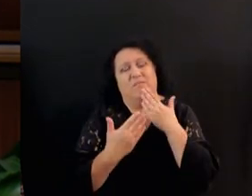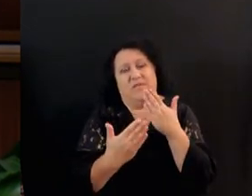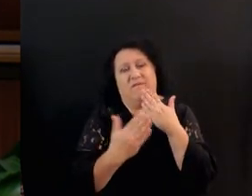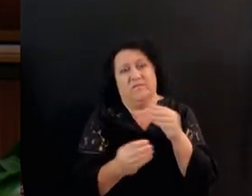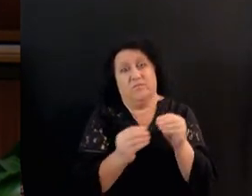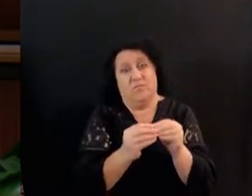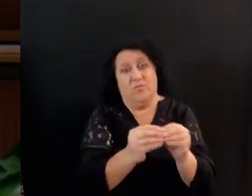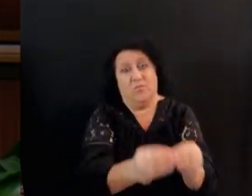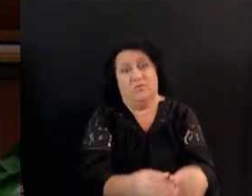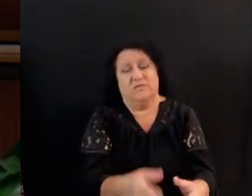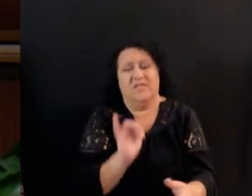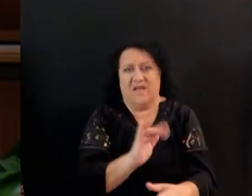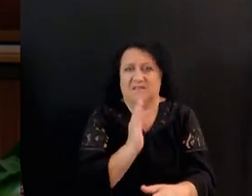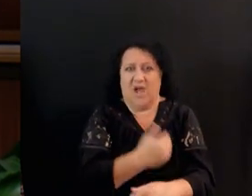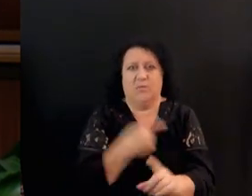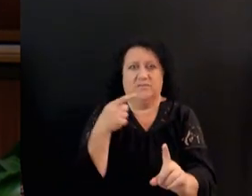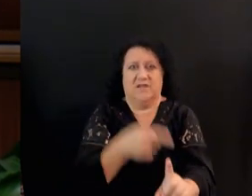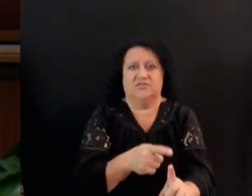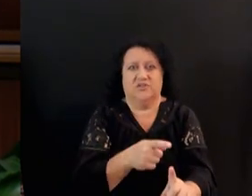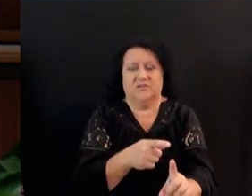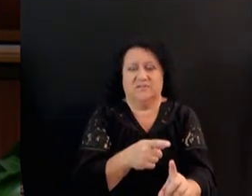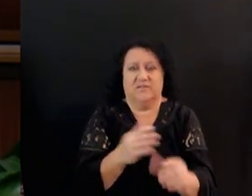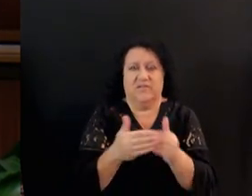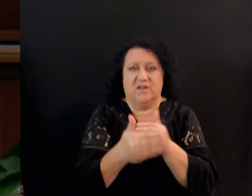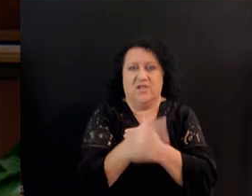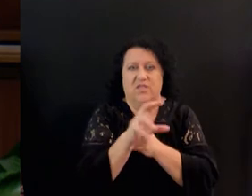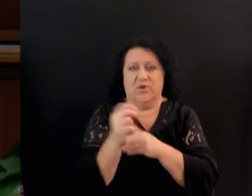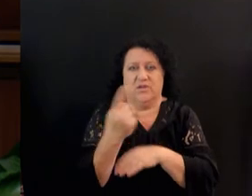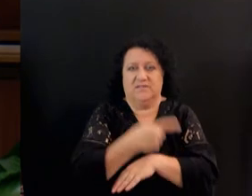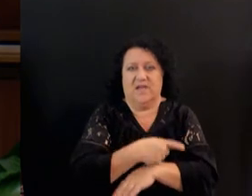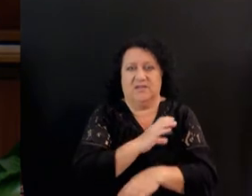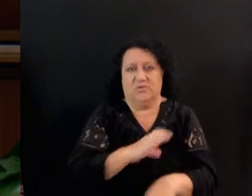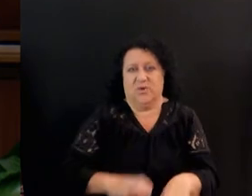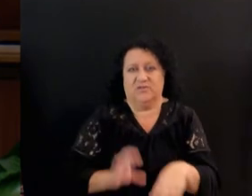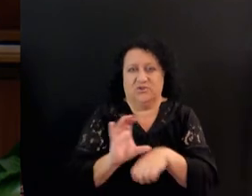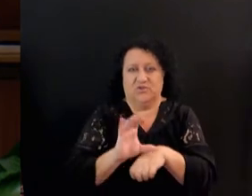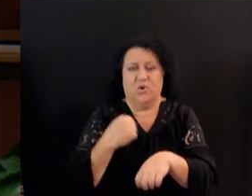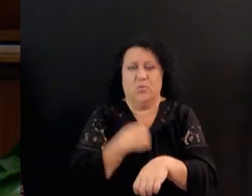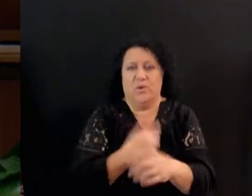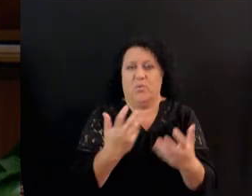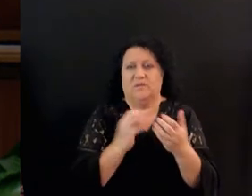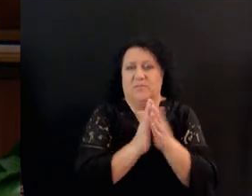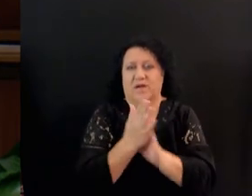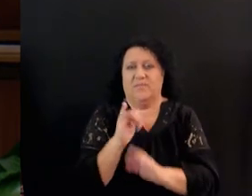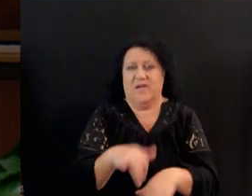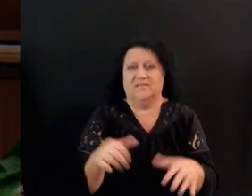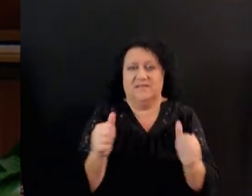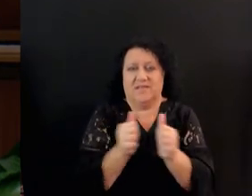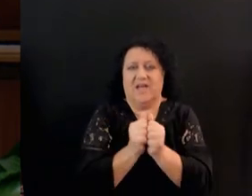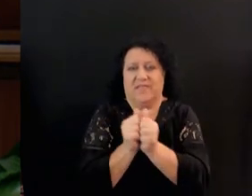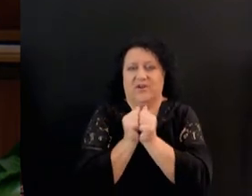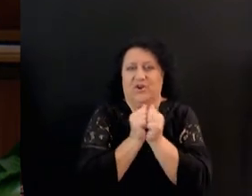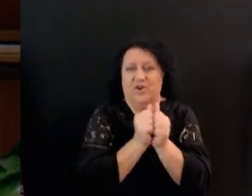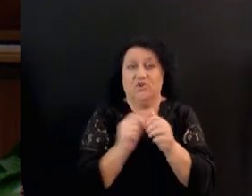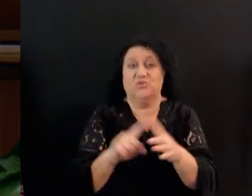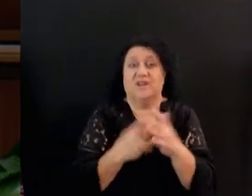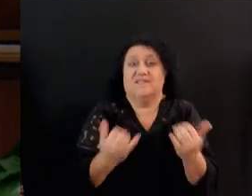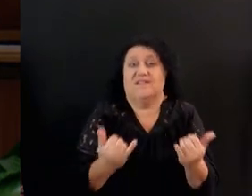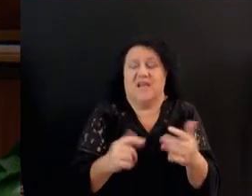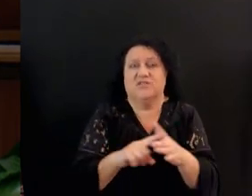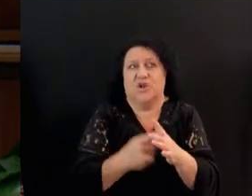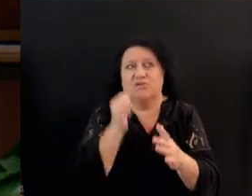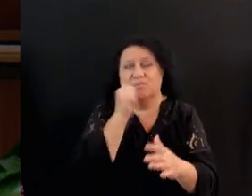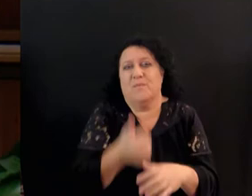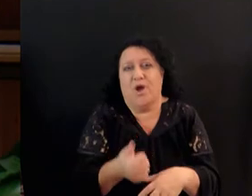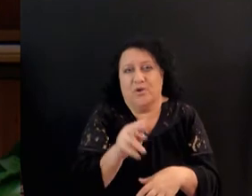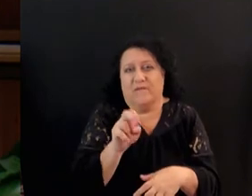intention is. That's what our goal is in this next 30 days, Christ Church, is we want to become that together. And so starting today, starting tomorrow is